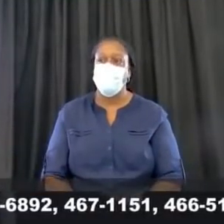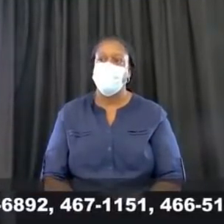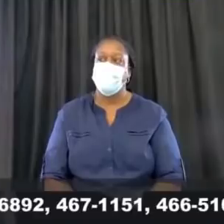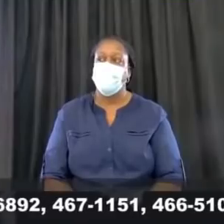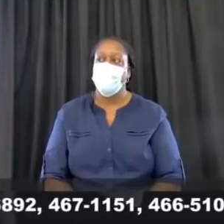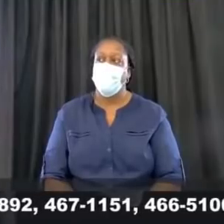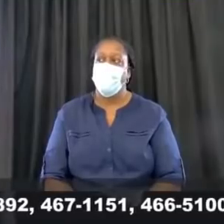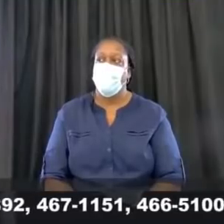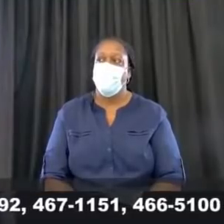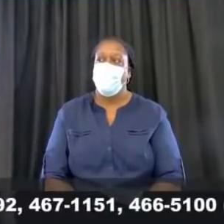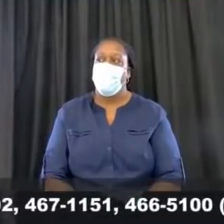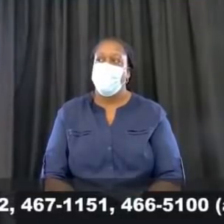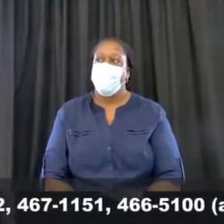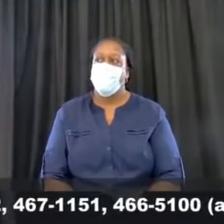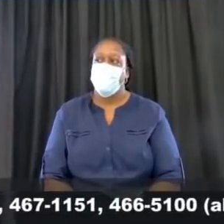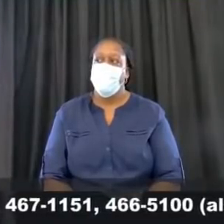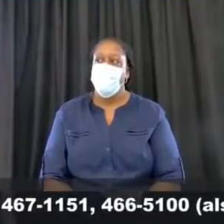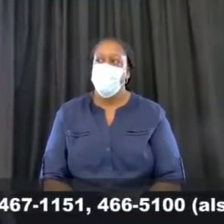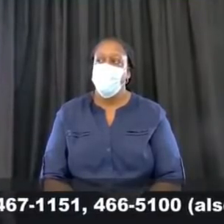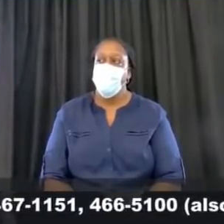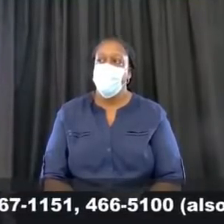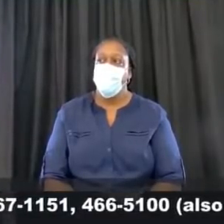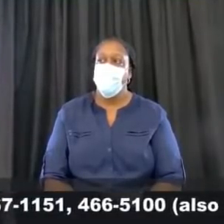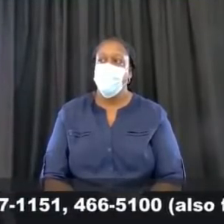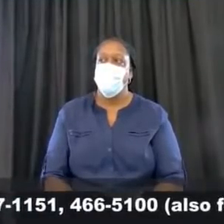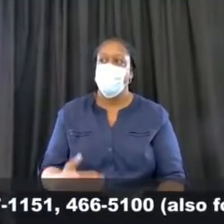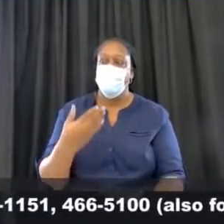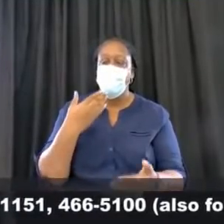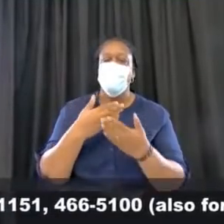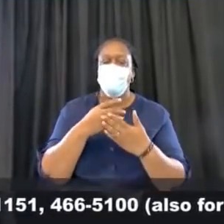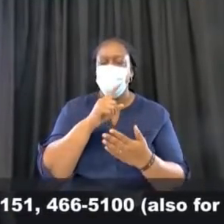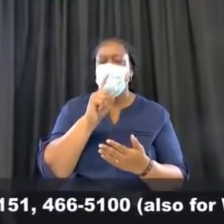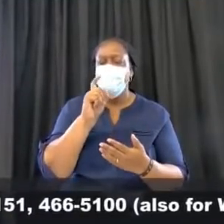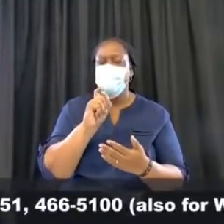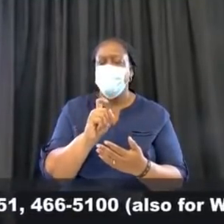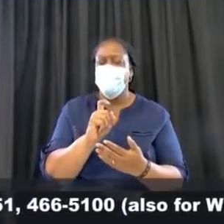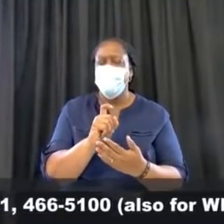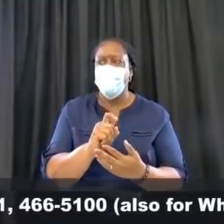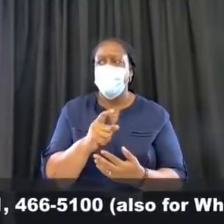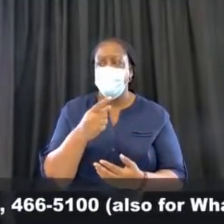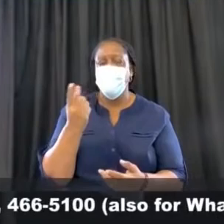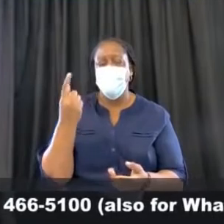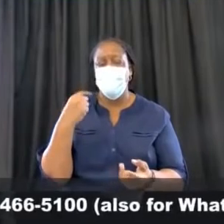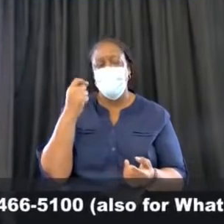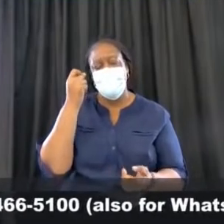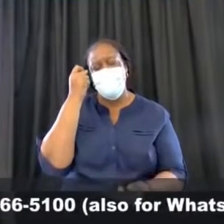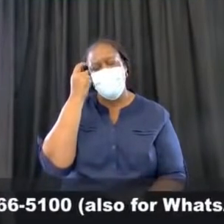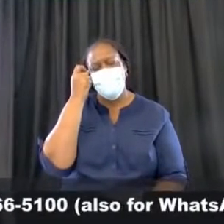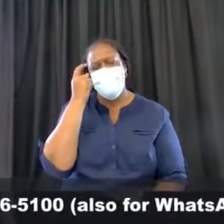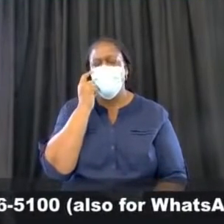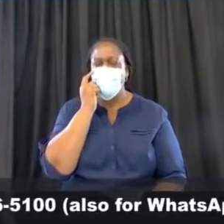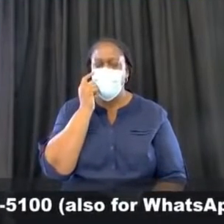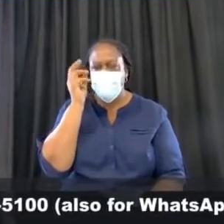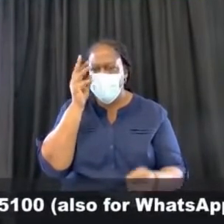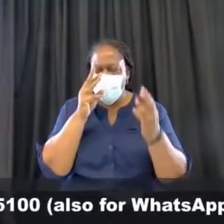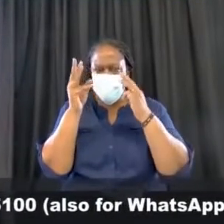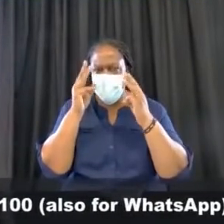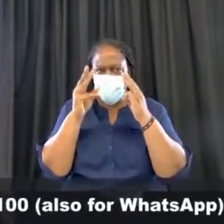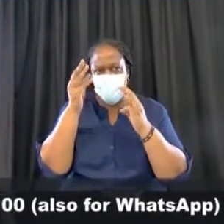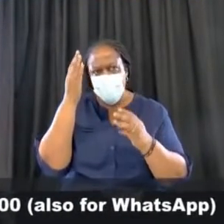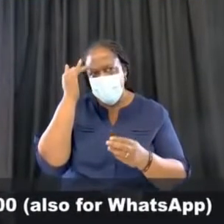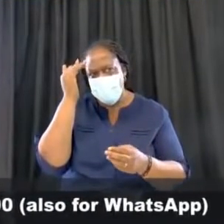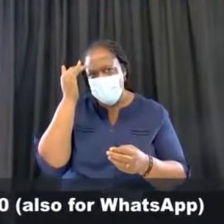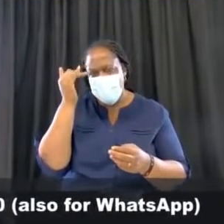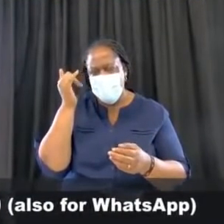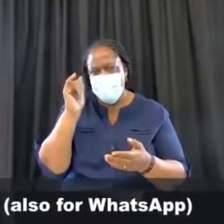Thank you very much, Lazoi, and it's a good question because concerns have been raised regarding the